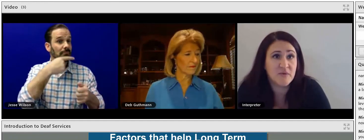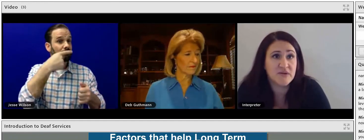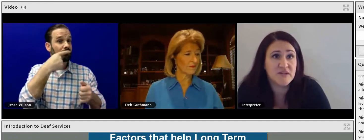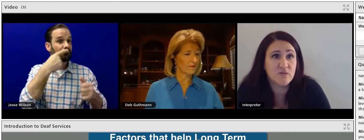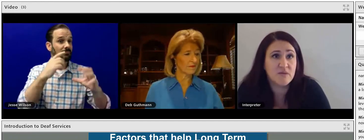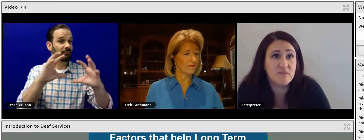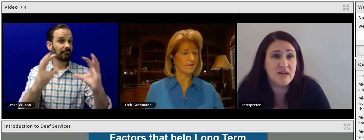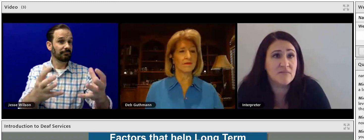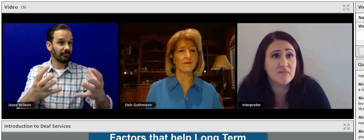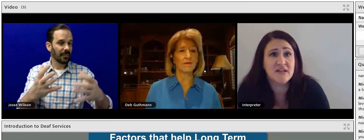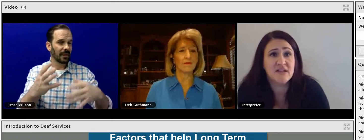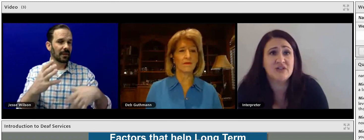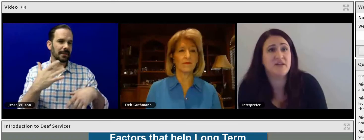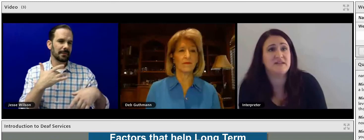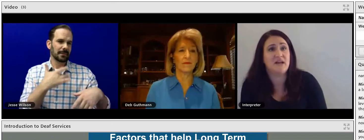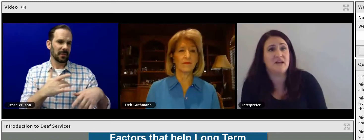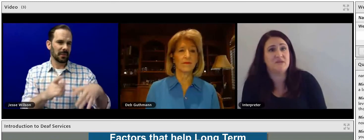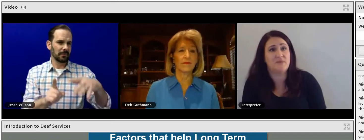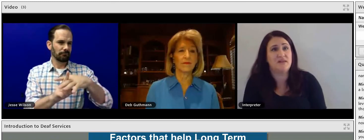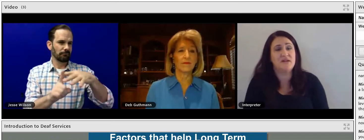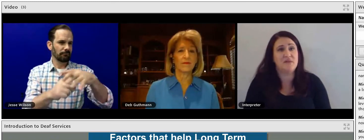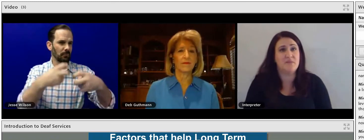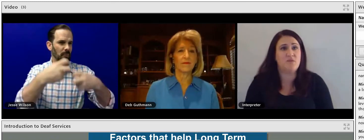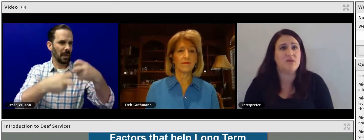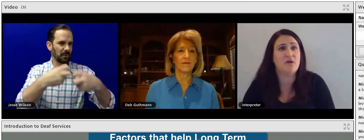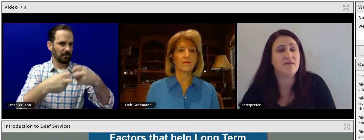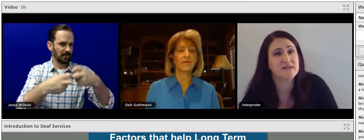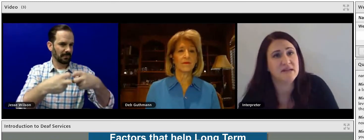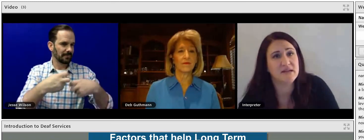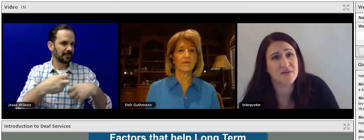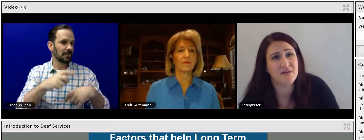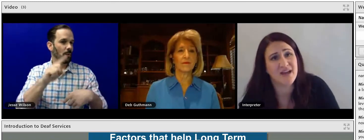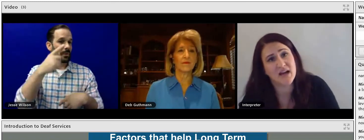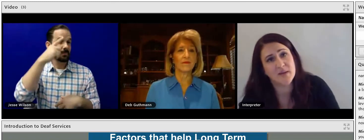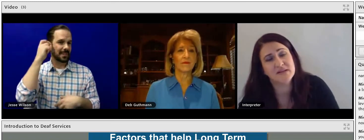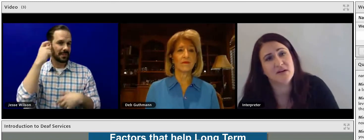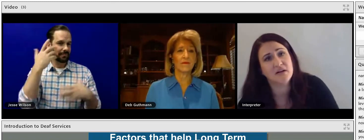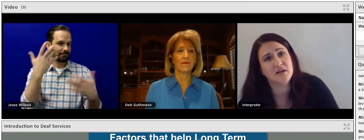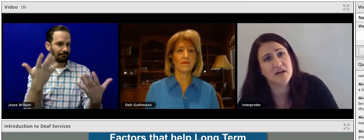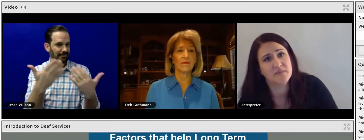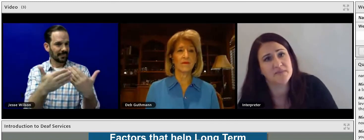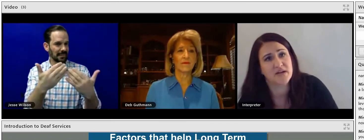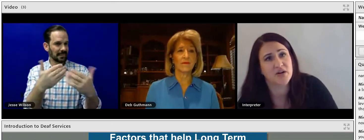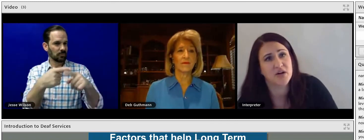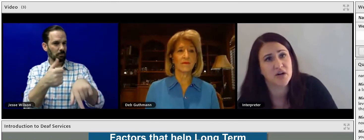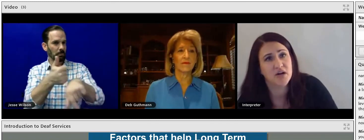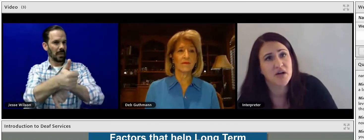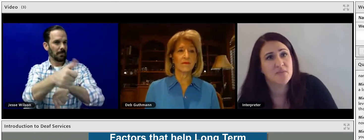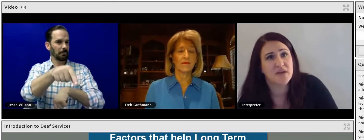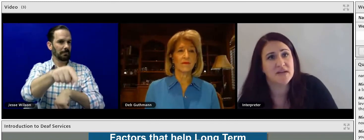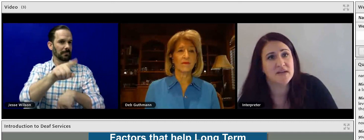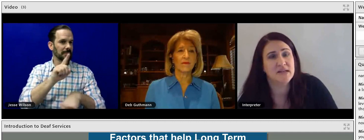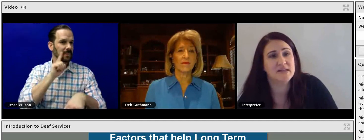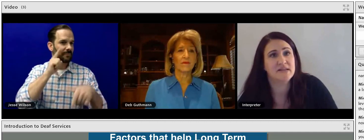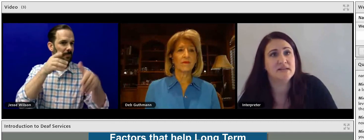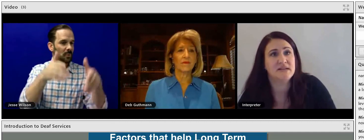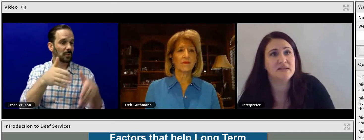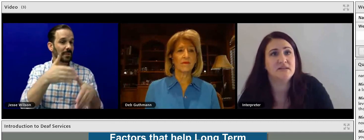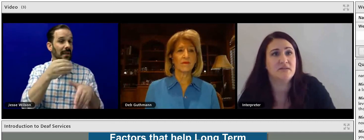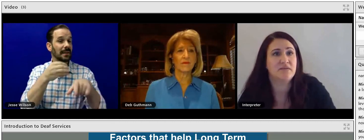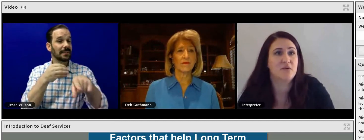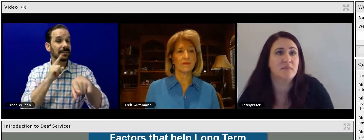That's where a deaf person would be potentially even placed in a house with hearing people. And what you often see is when that happens, there are a lot of problems that occur because